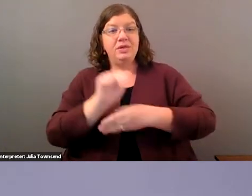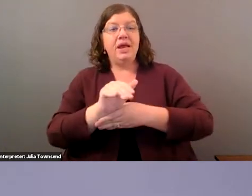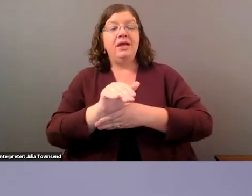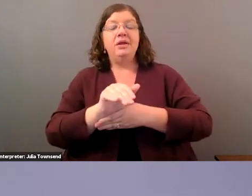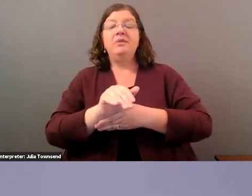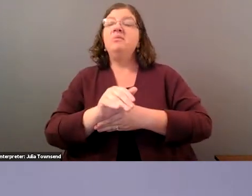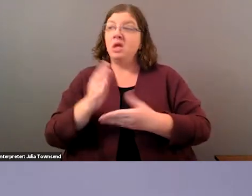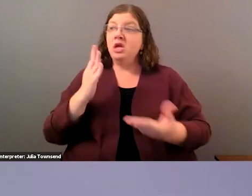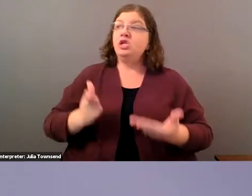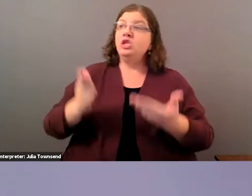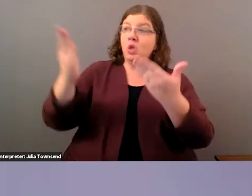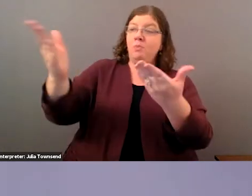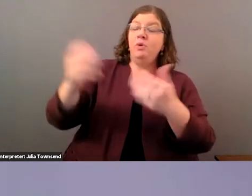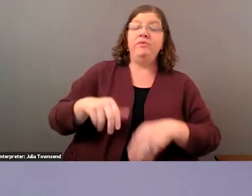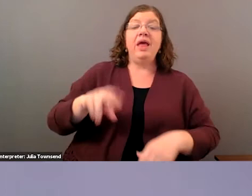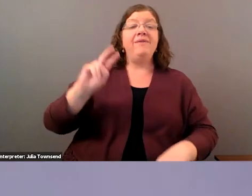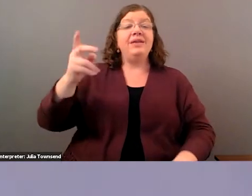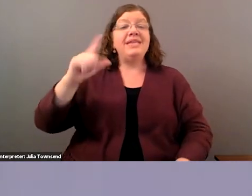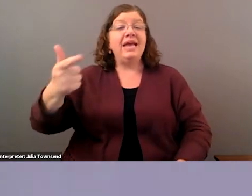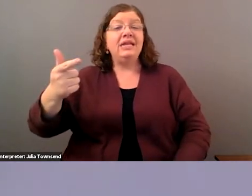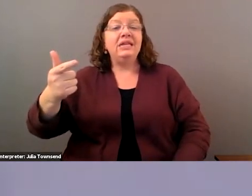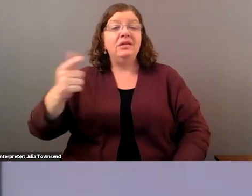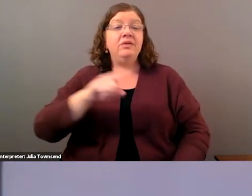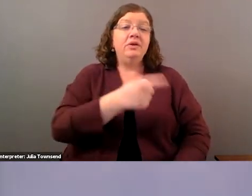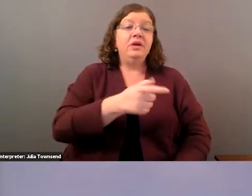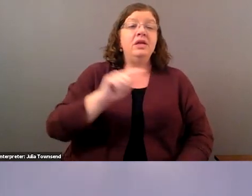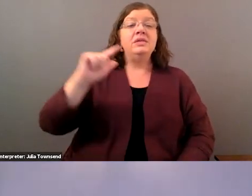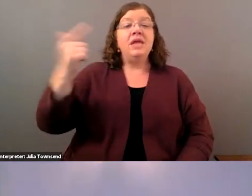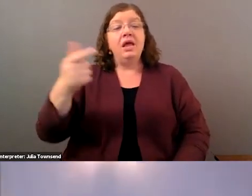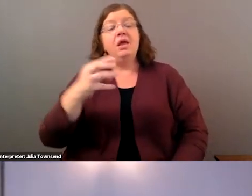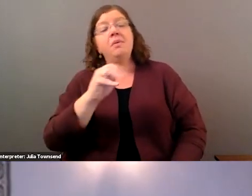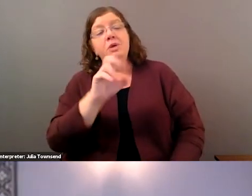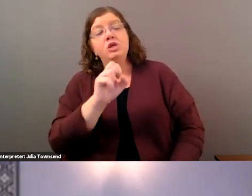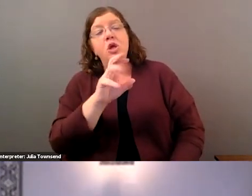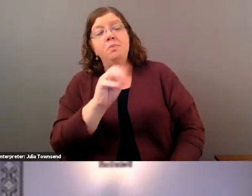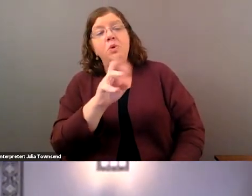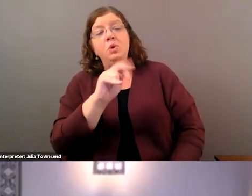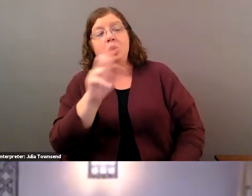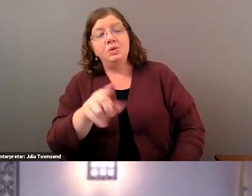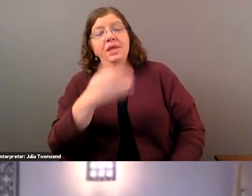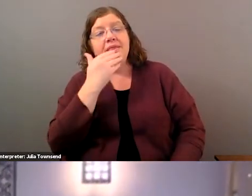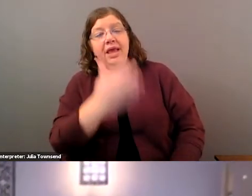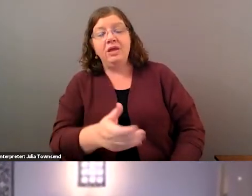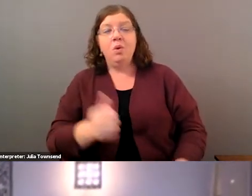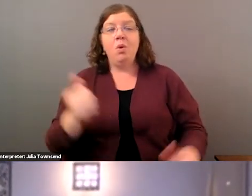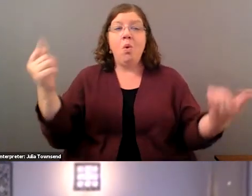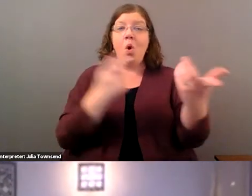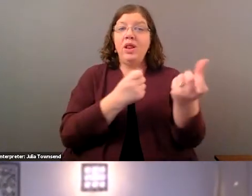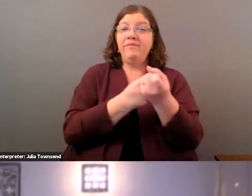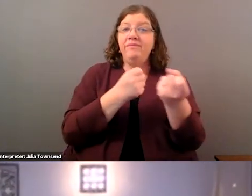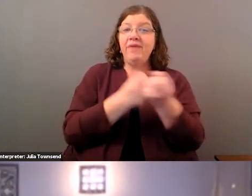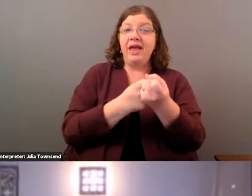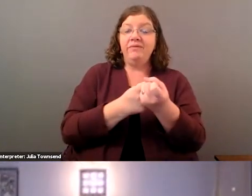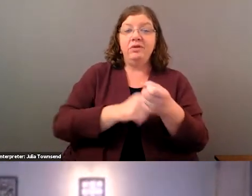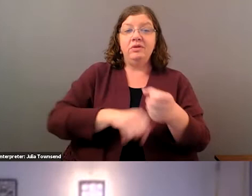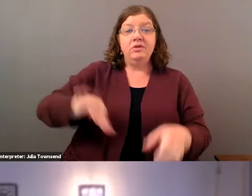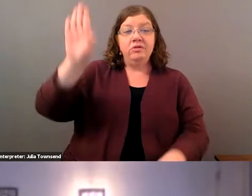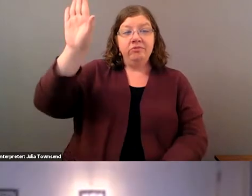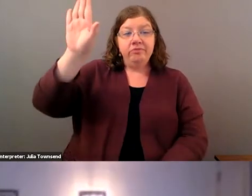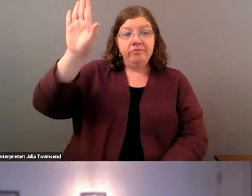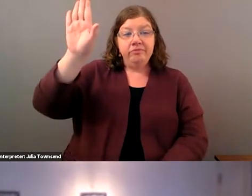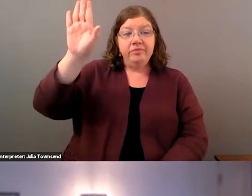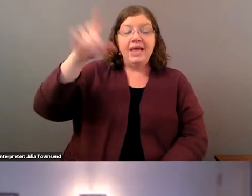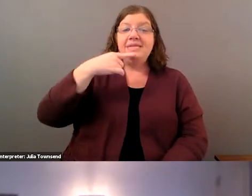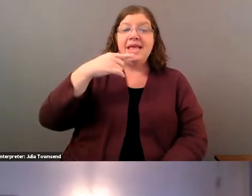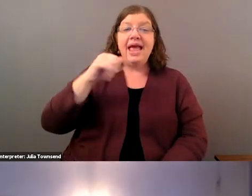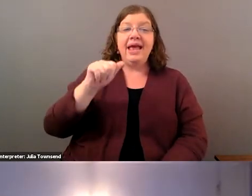moved. Thank you. And a second. Ms. Munoz, thank you. So all in favor, board members, please signify by raising your hand and